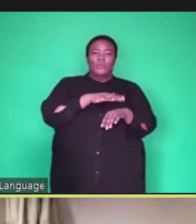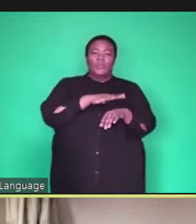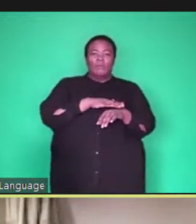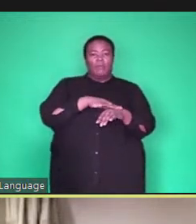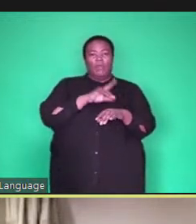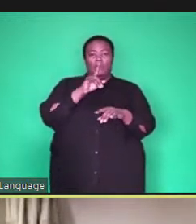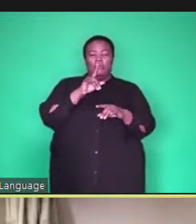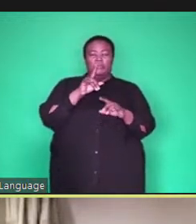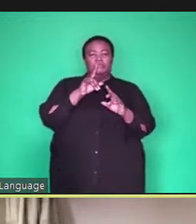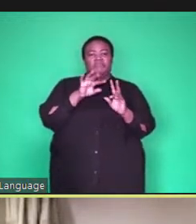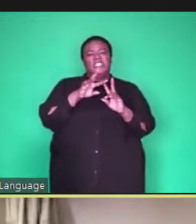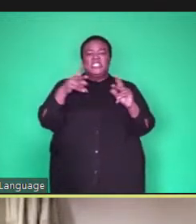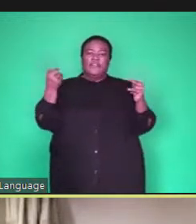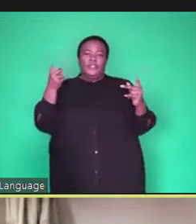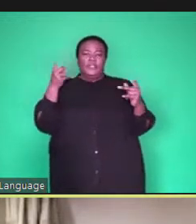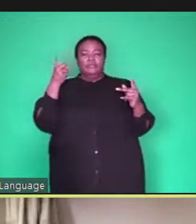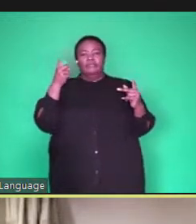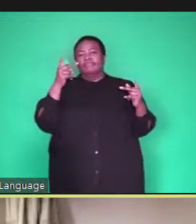approach.